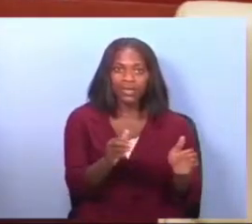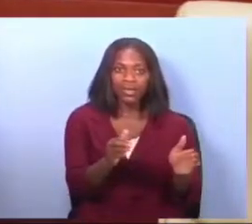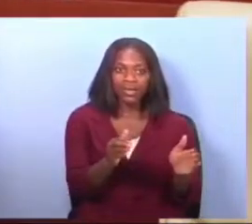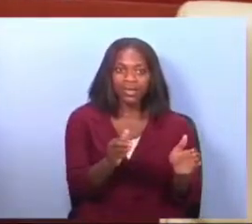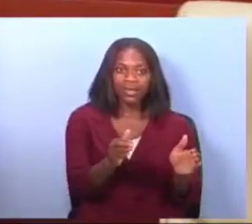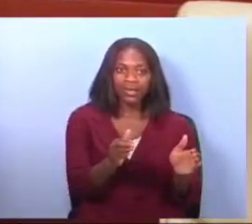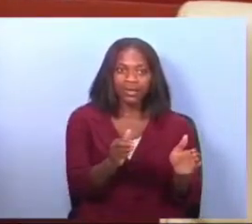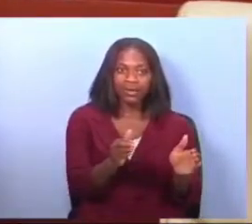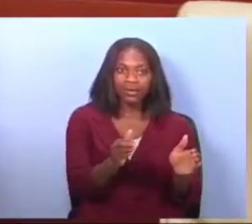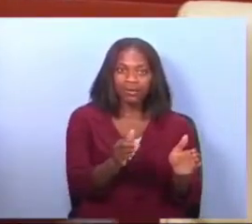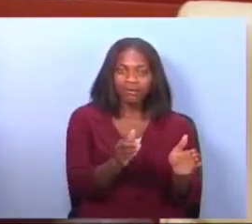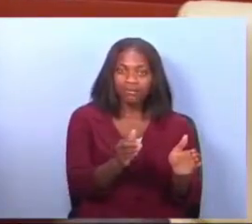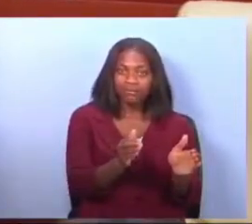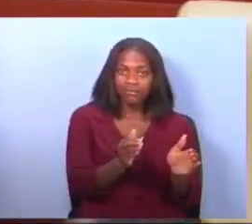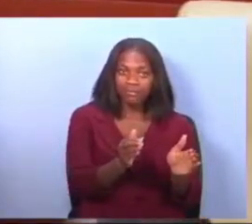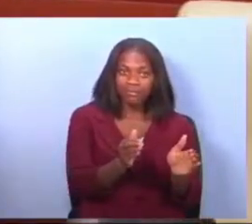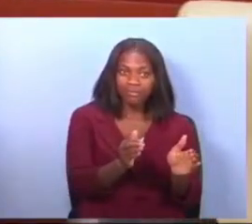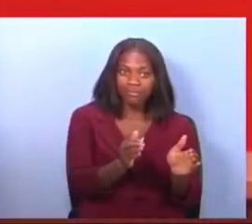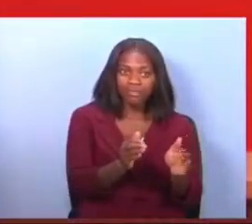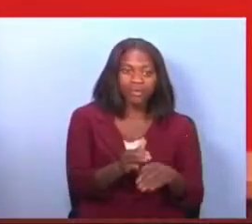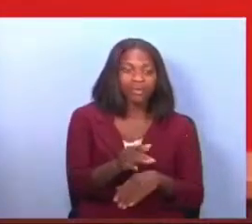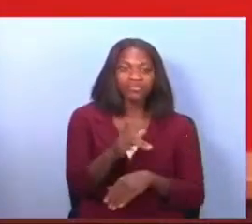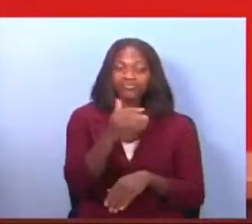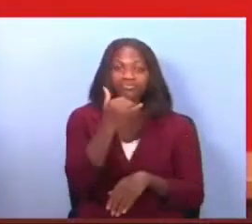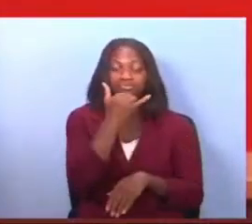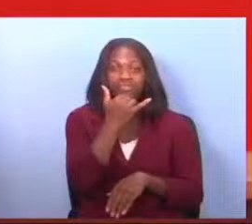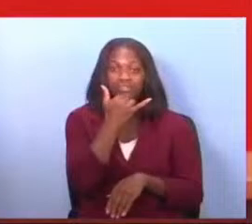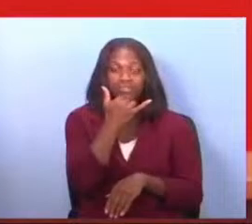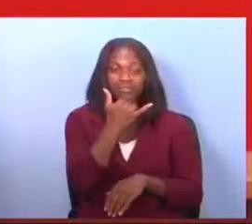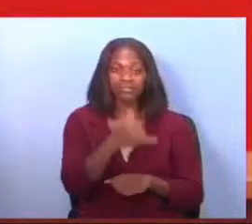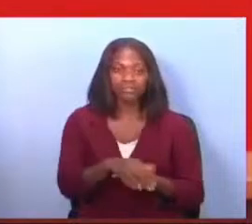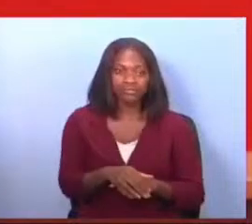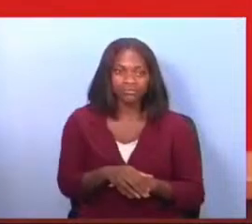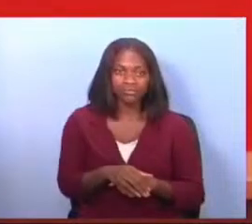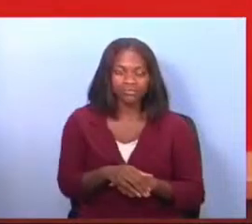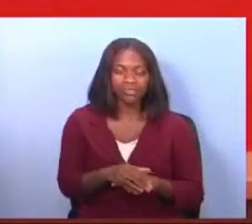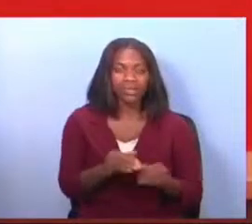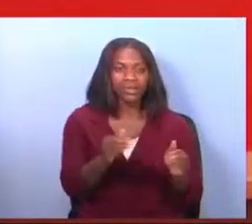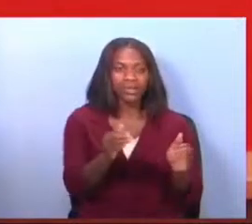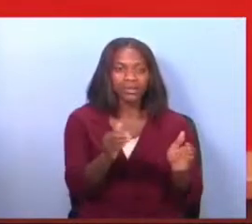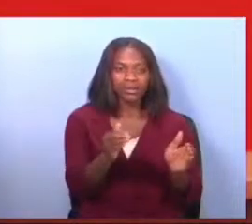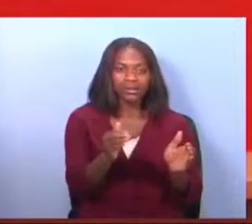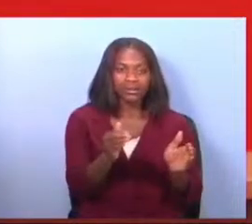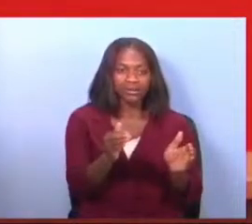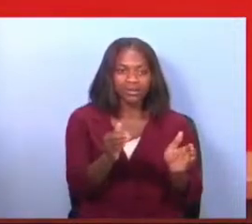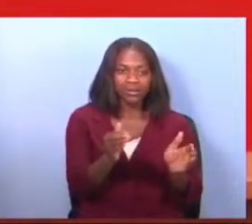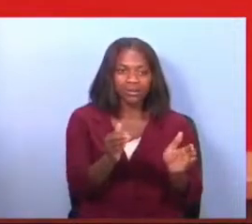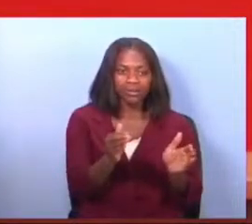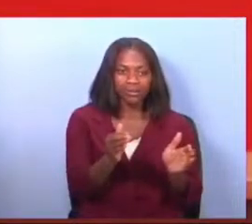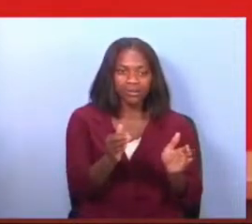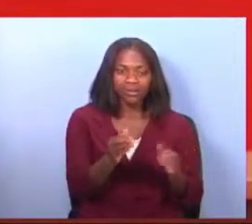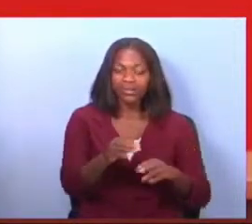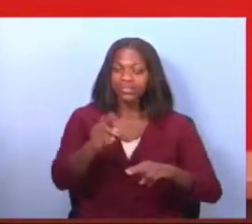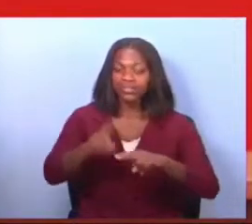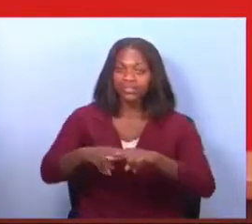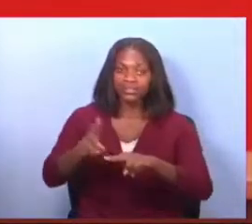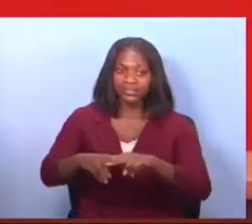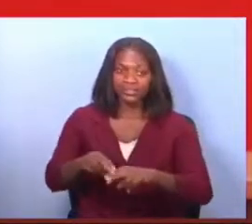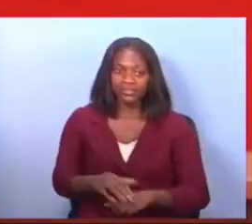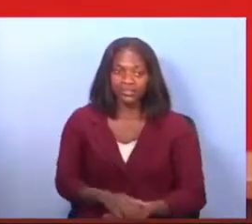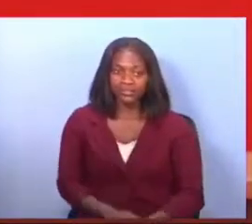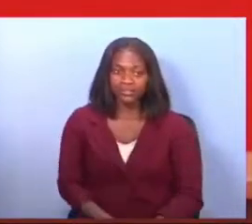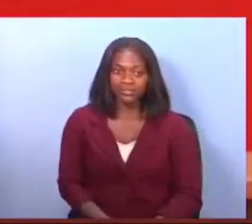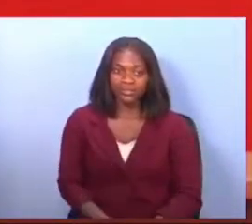Honorable Muntala Mohammed, you are out of order. Okay, Mr. Speaker, the minority chief whip. You are out of order. Resume your seat.